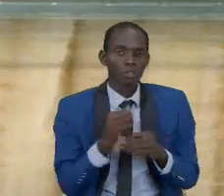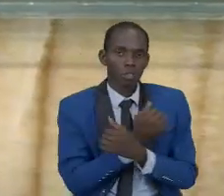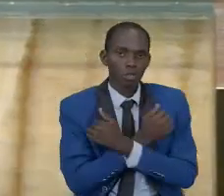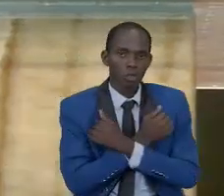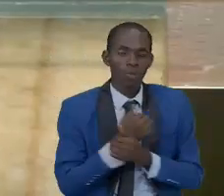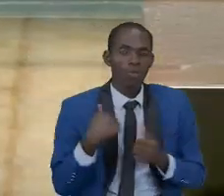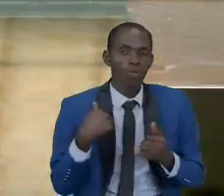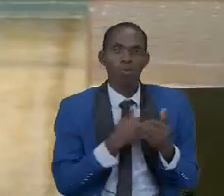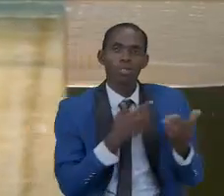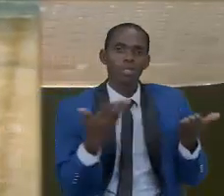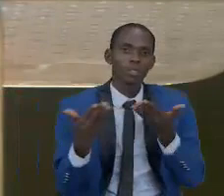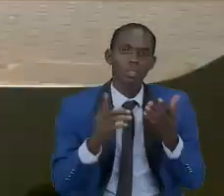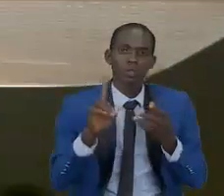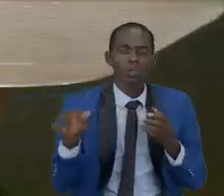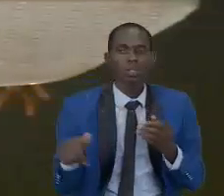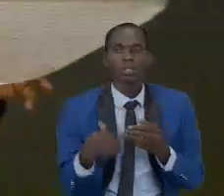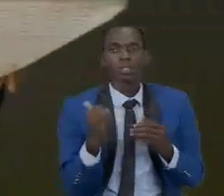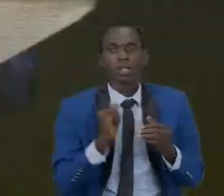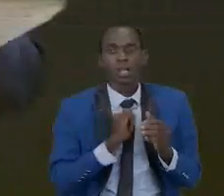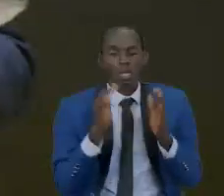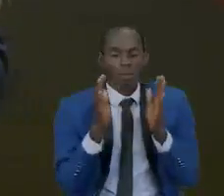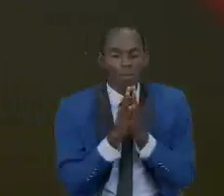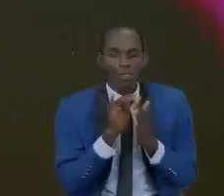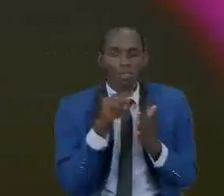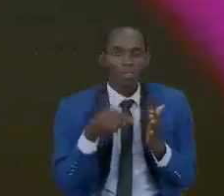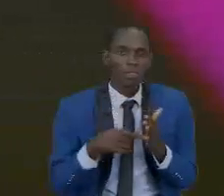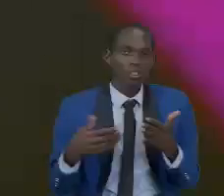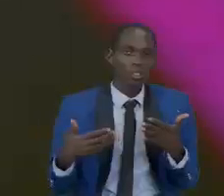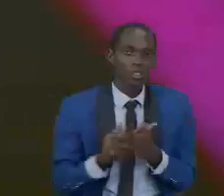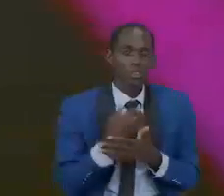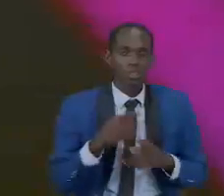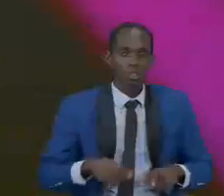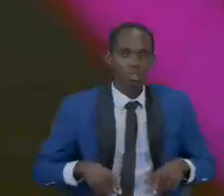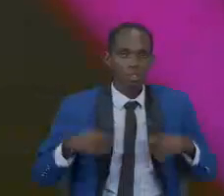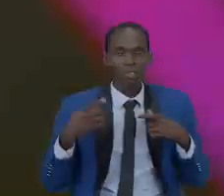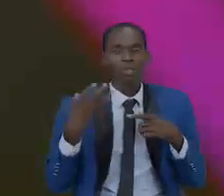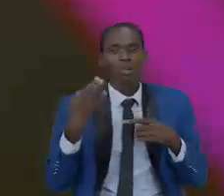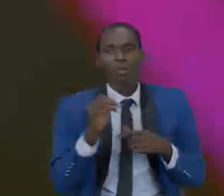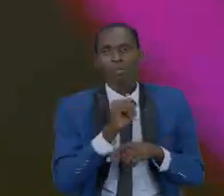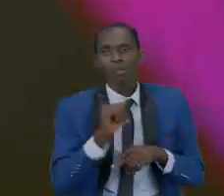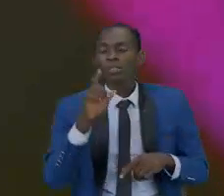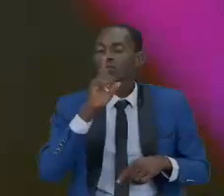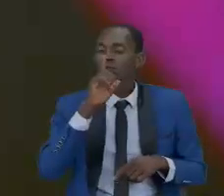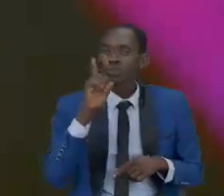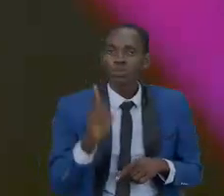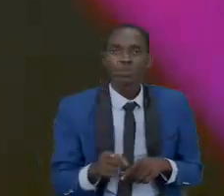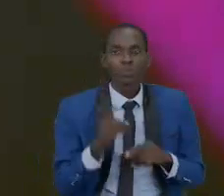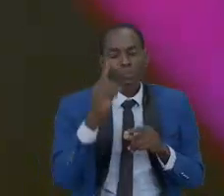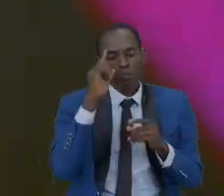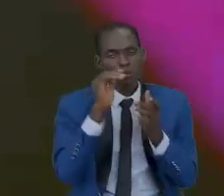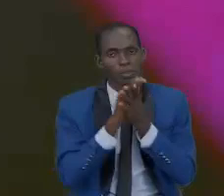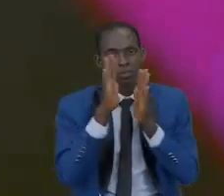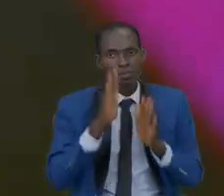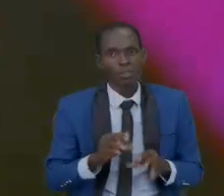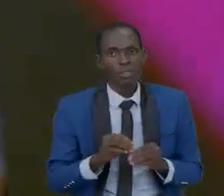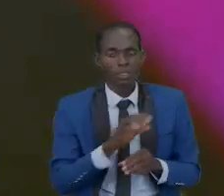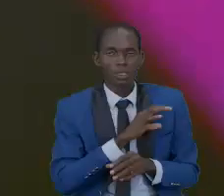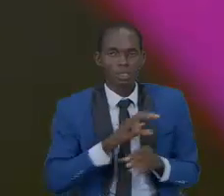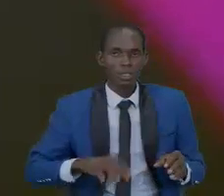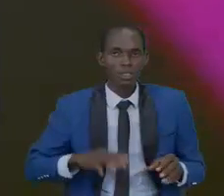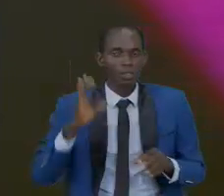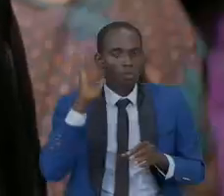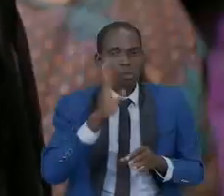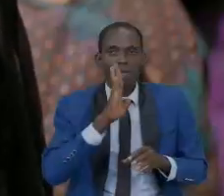one another I pray that this new life of the real believer in Christ will be produced in